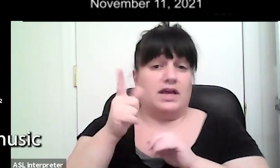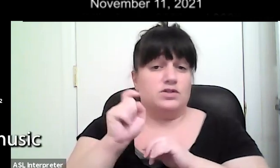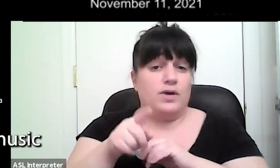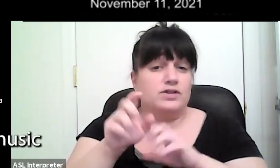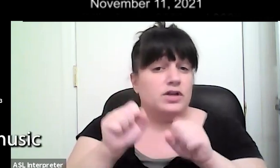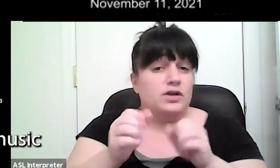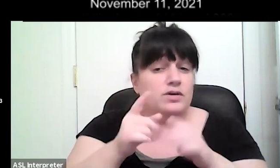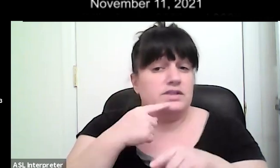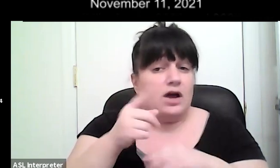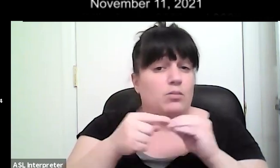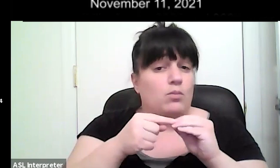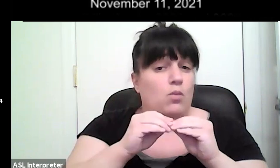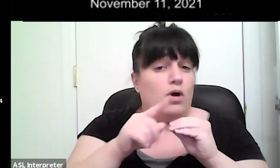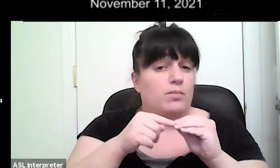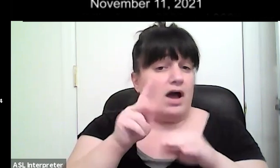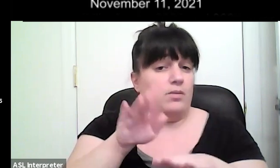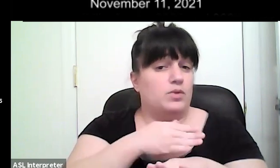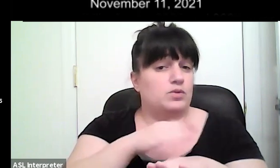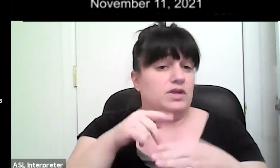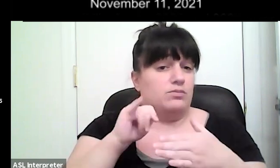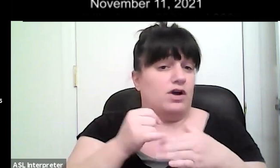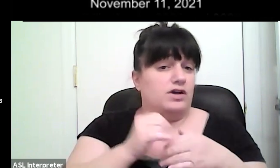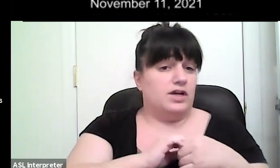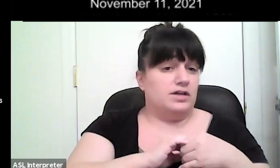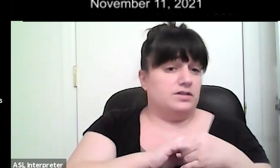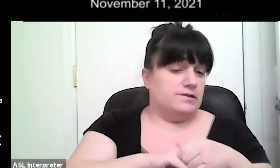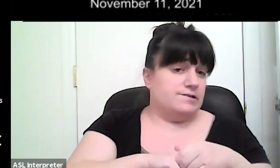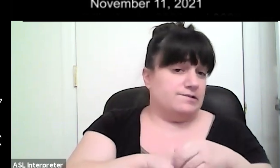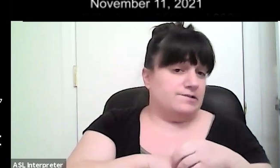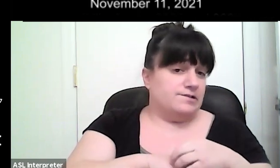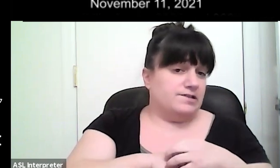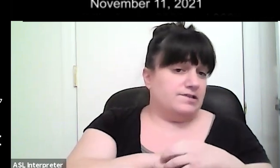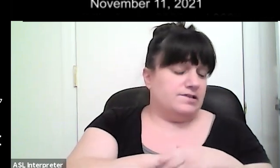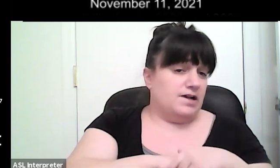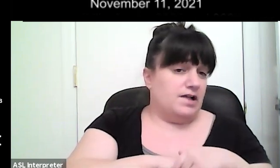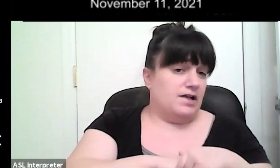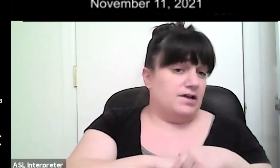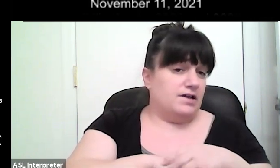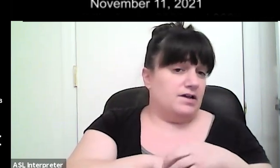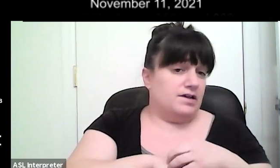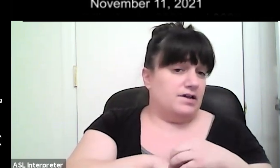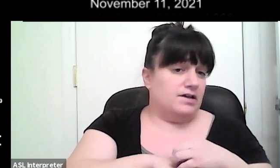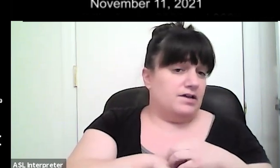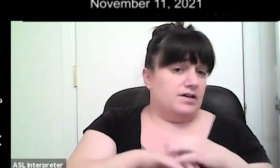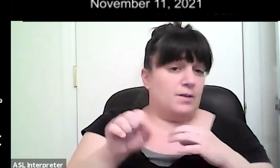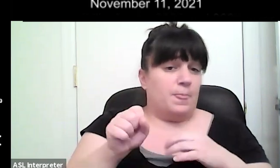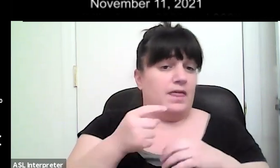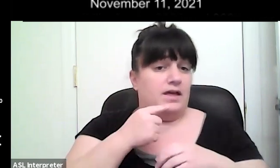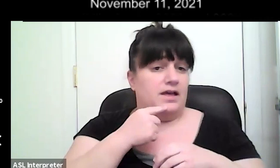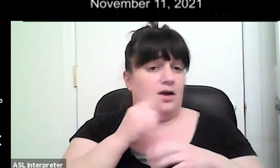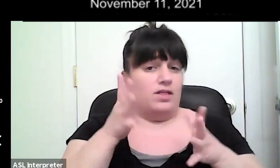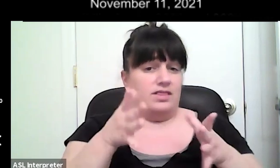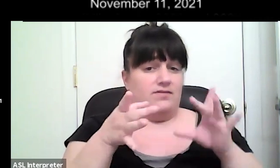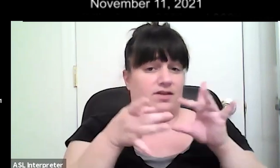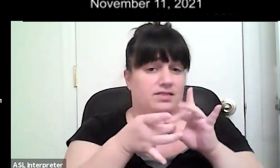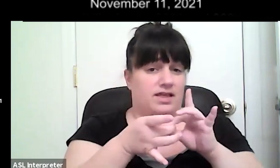us more about your music projects? Well, I'll leave a link to